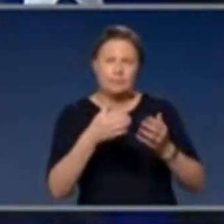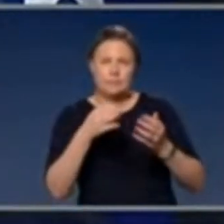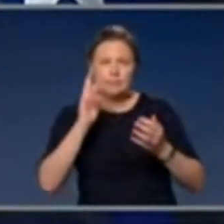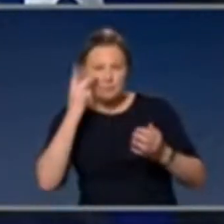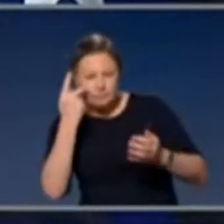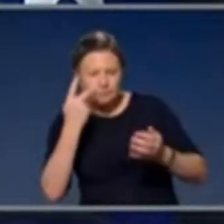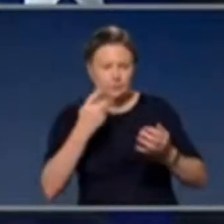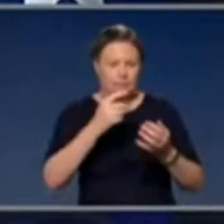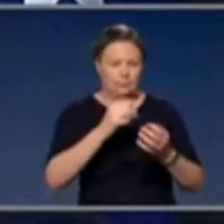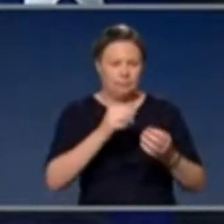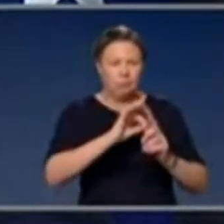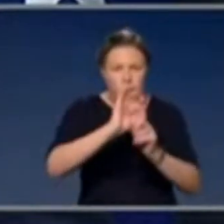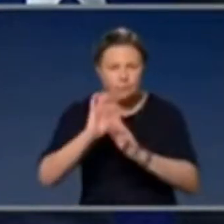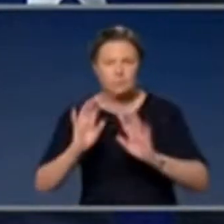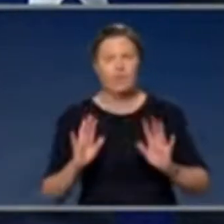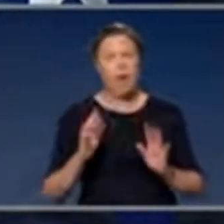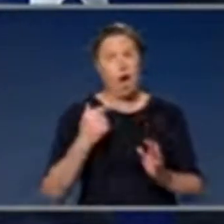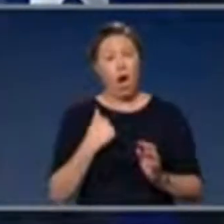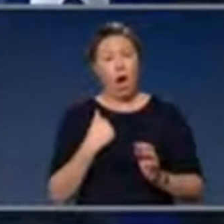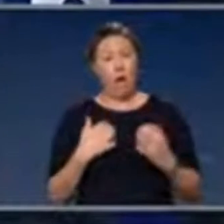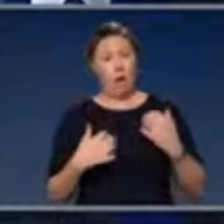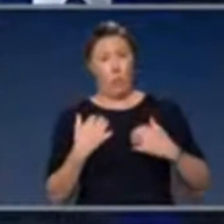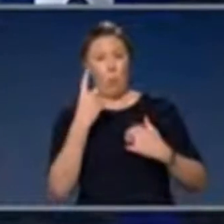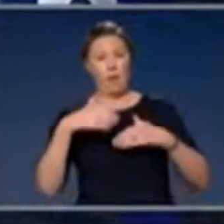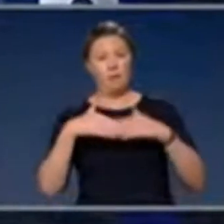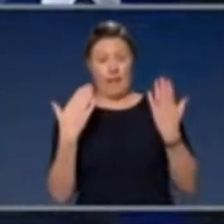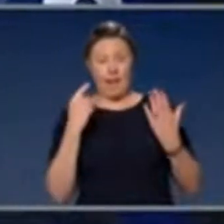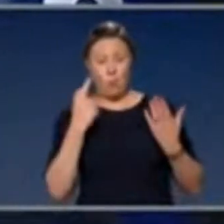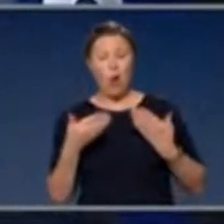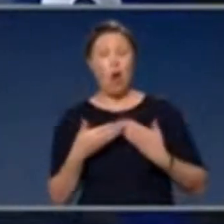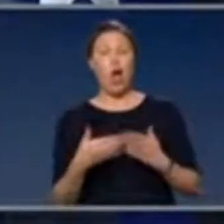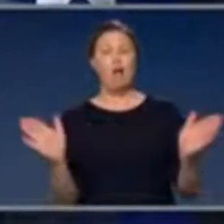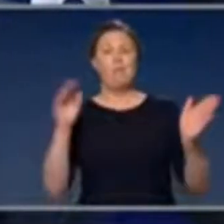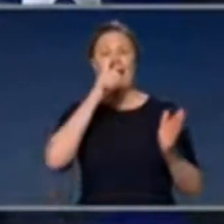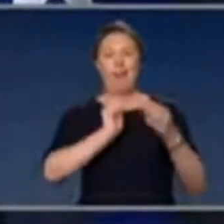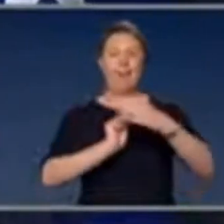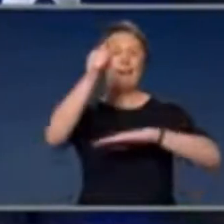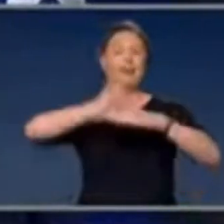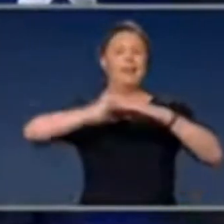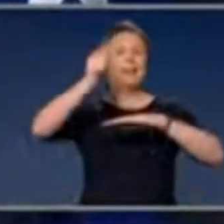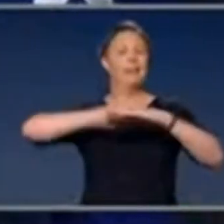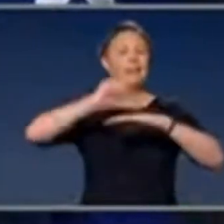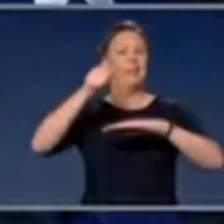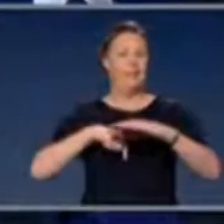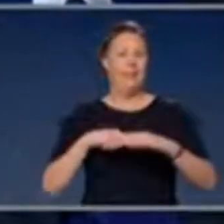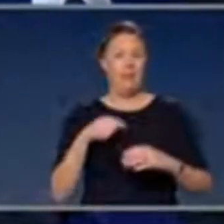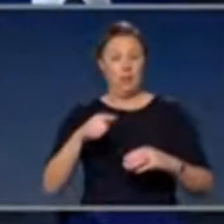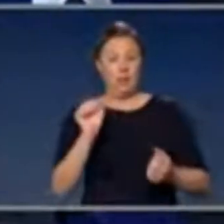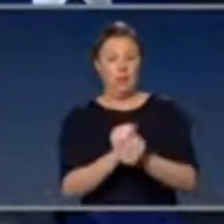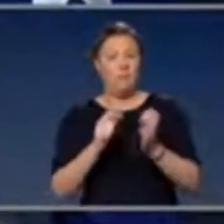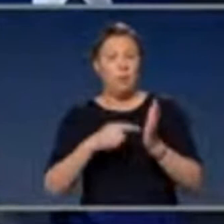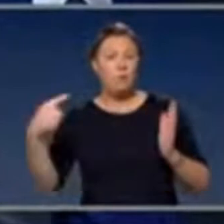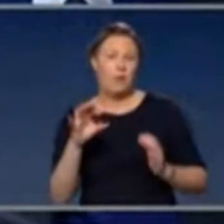sure both premiers, like I, look forward to the time when they can be removed and life can go back to normal. But this is why I say